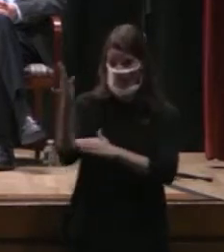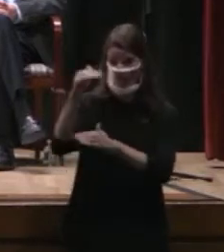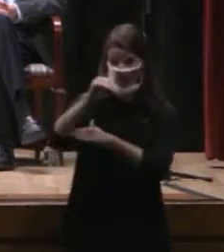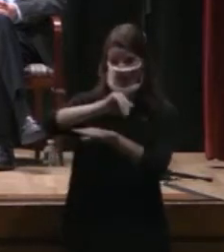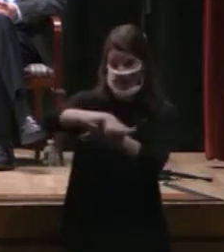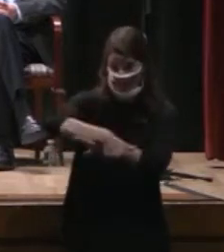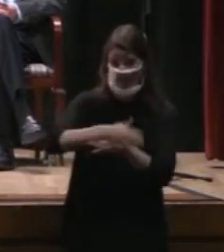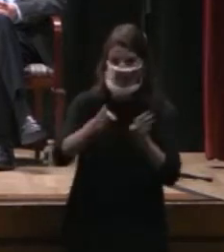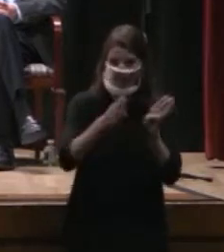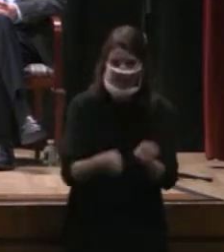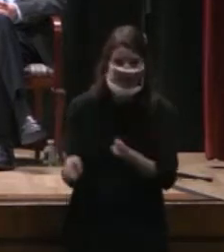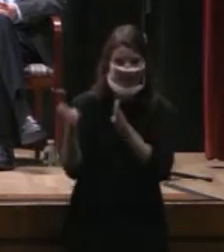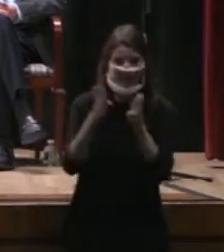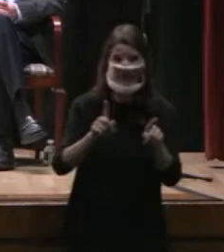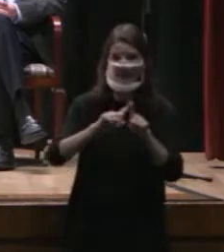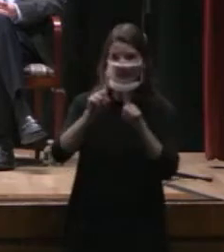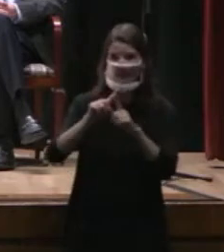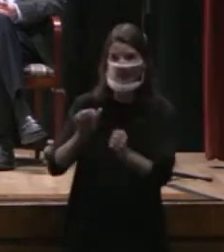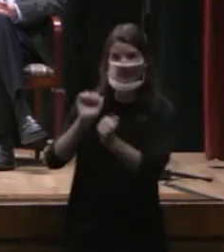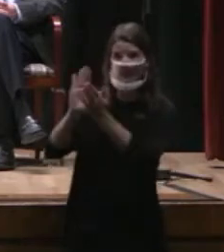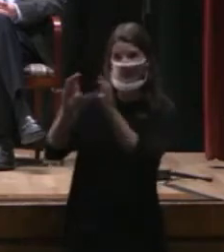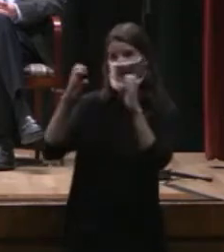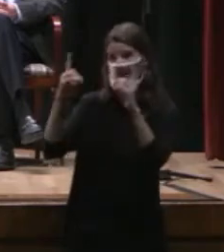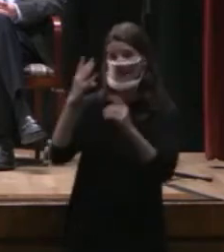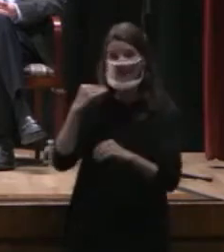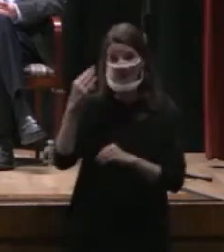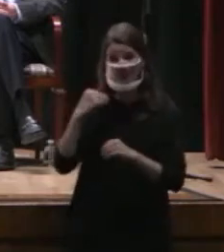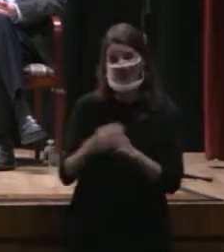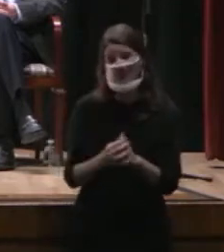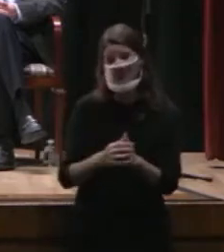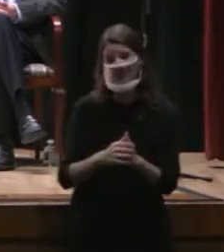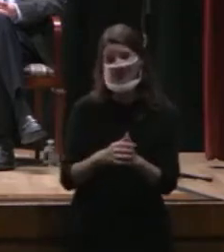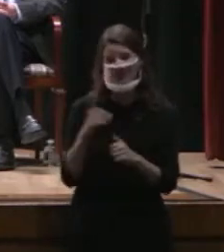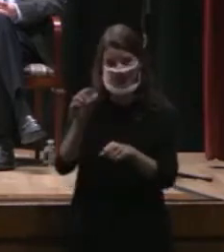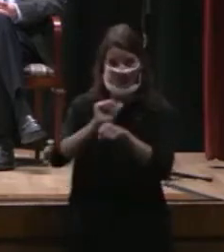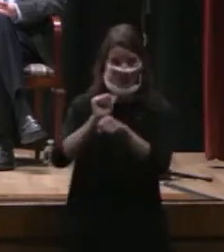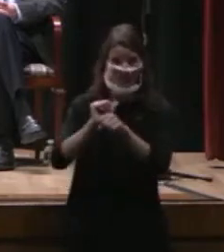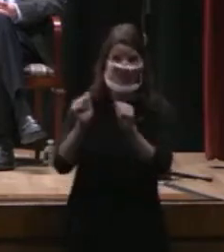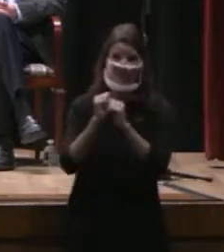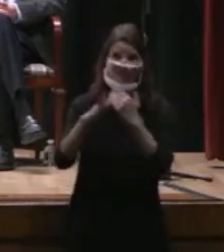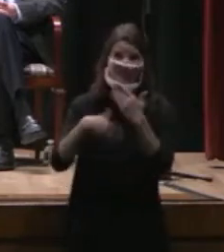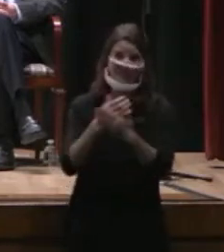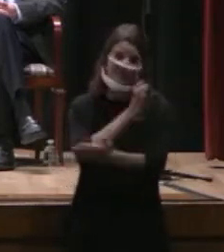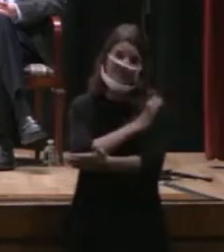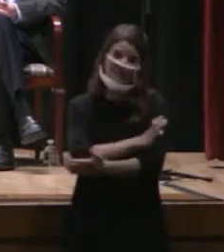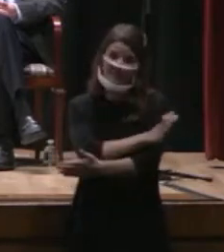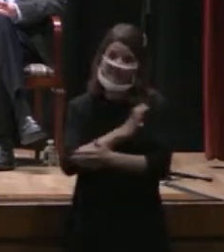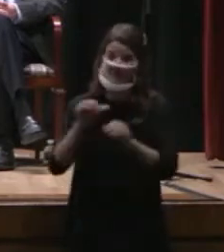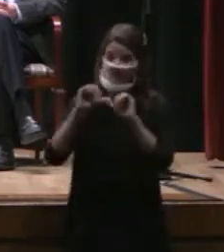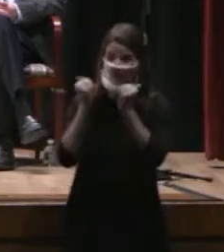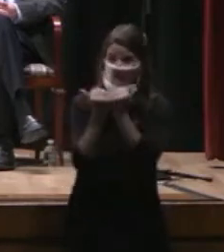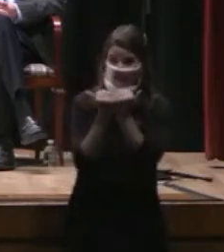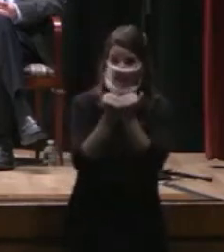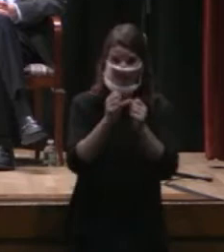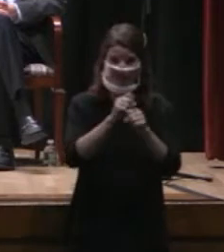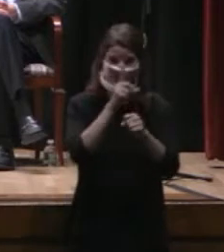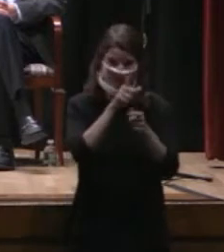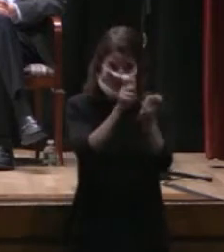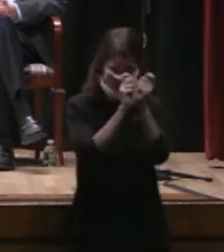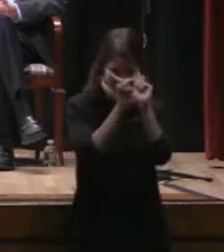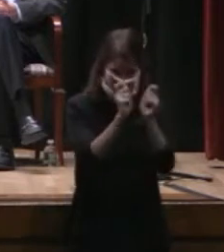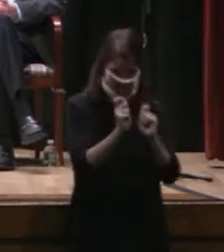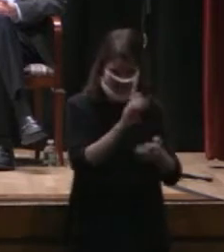night, planning alternative educational experiences. They worked with our clinical agencies to alter